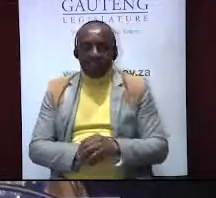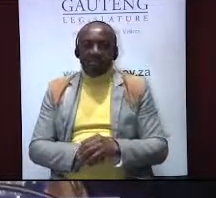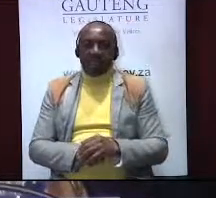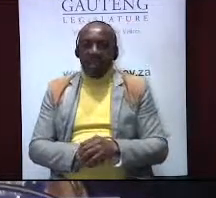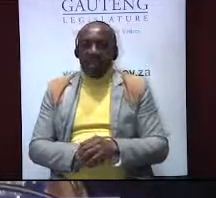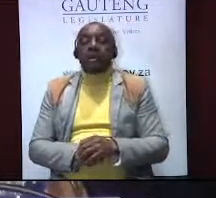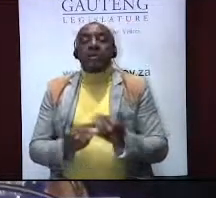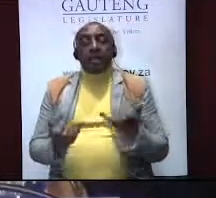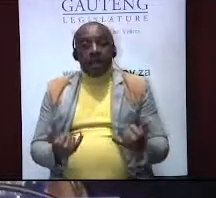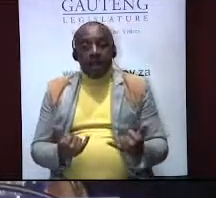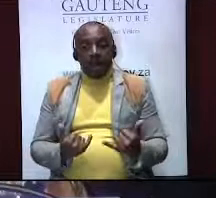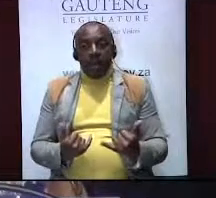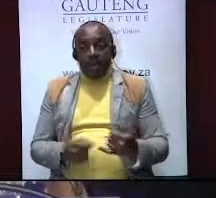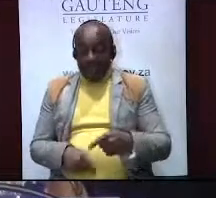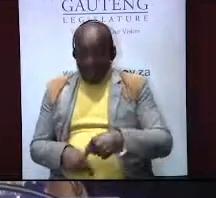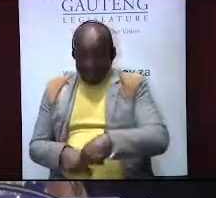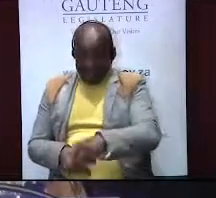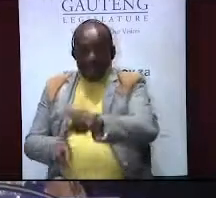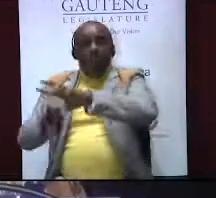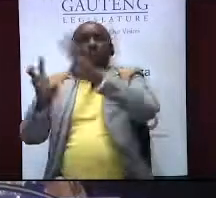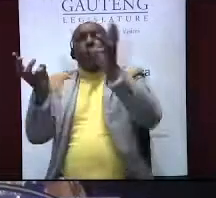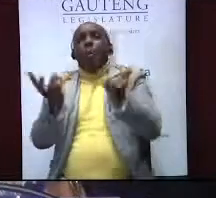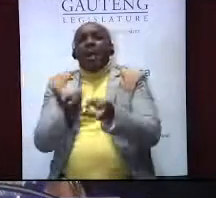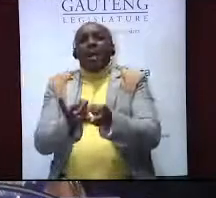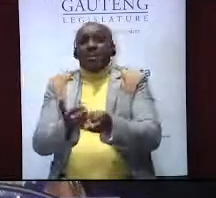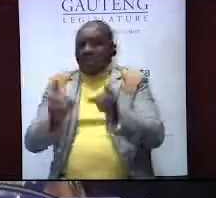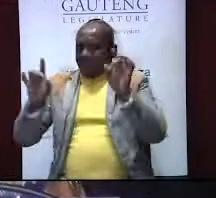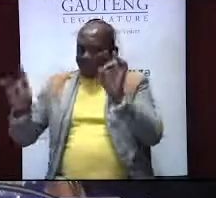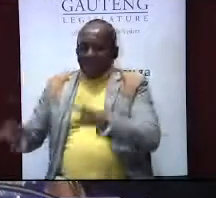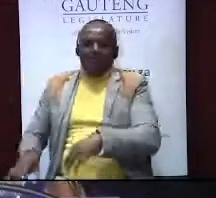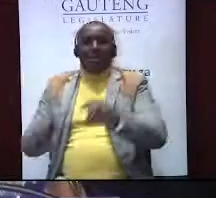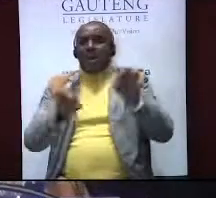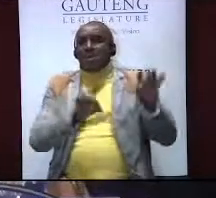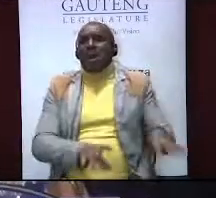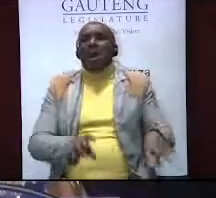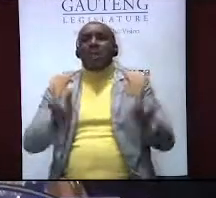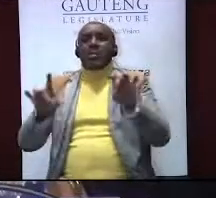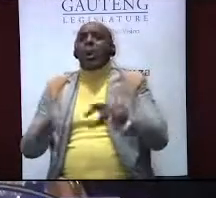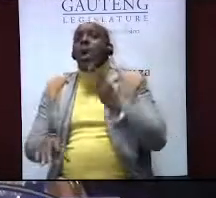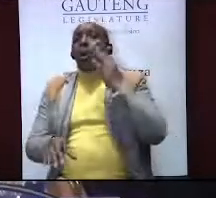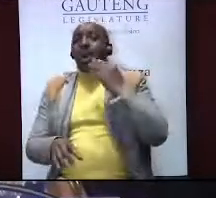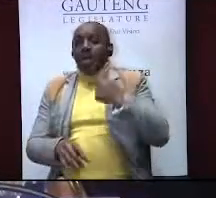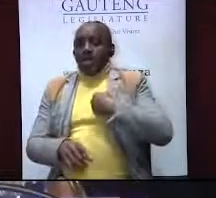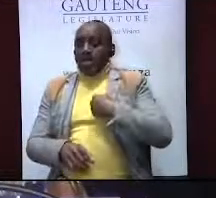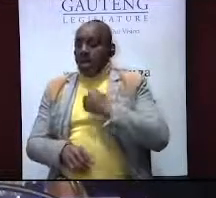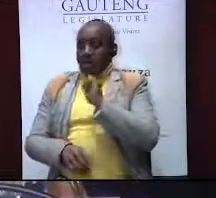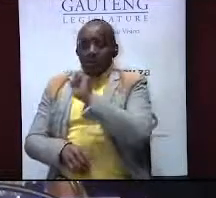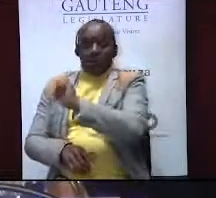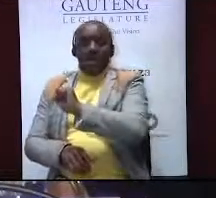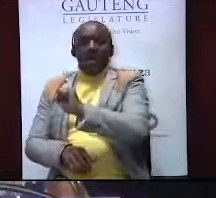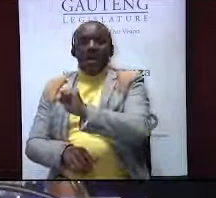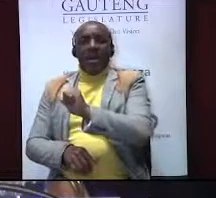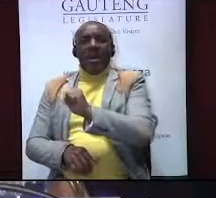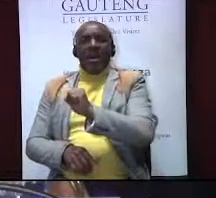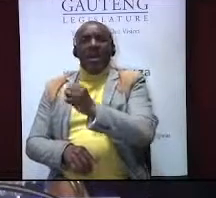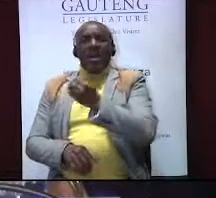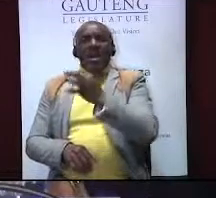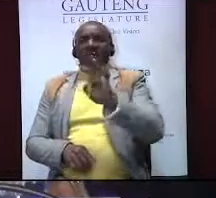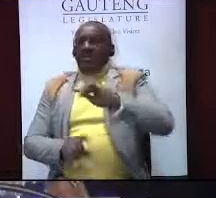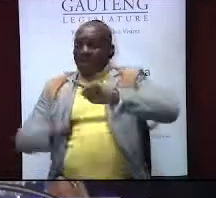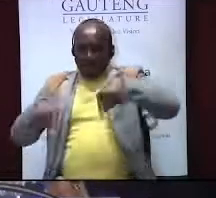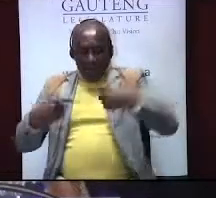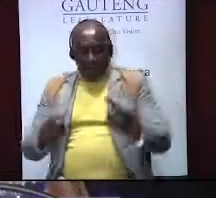This earth is suffering violence. So han naluena, if we cannot put